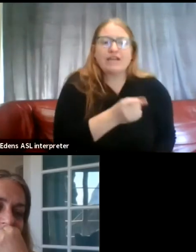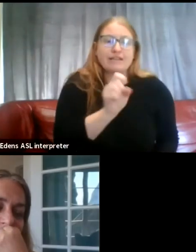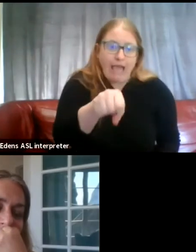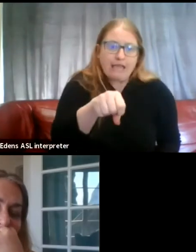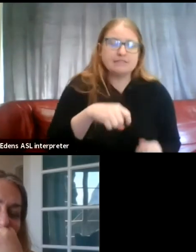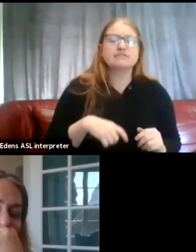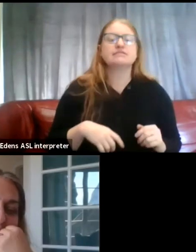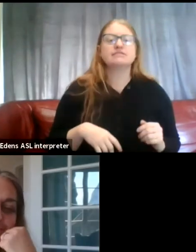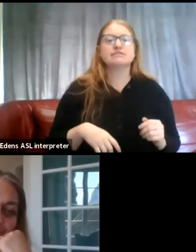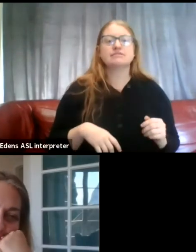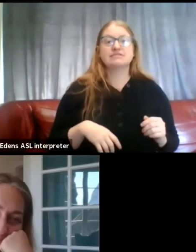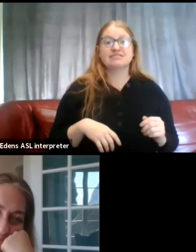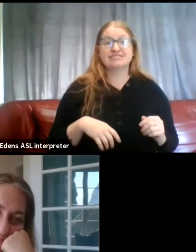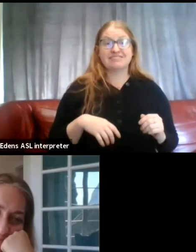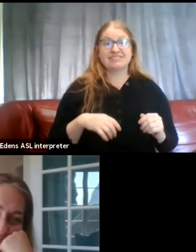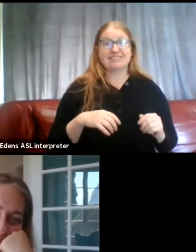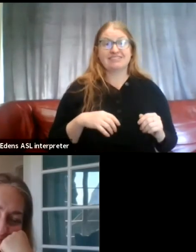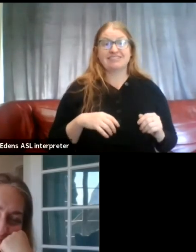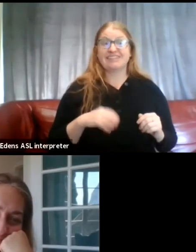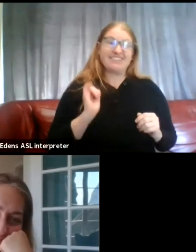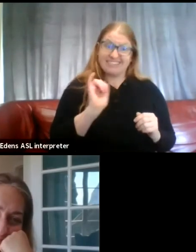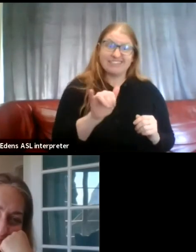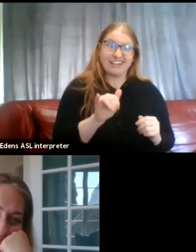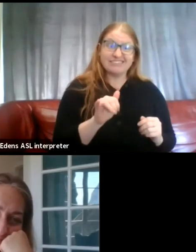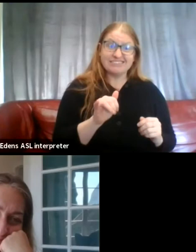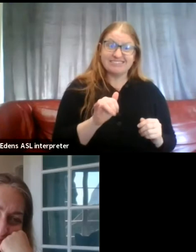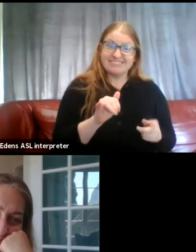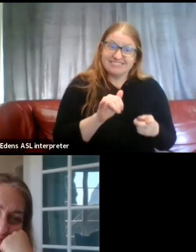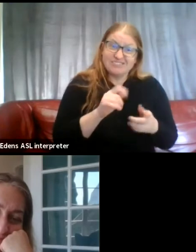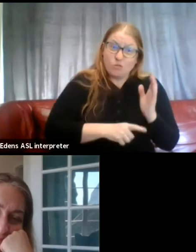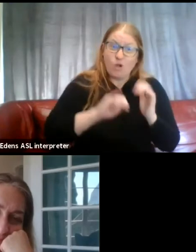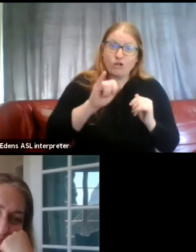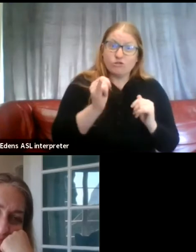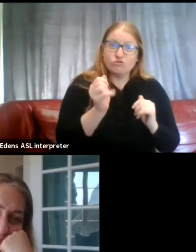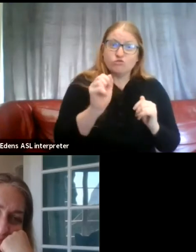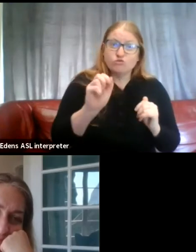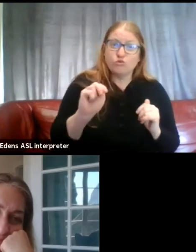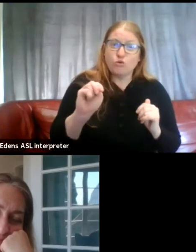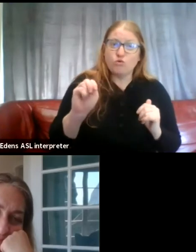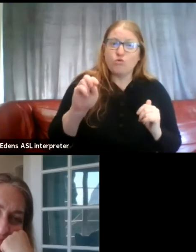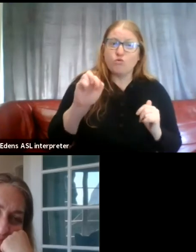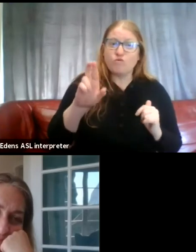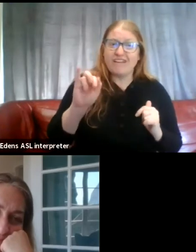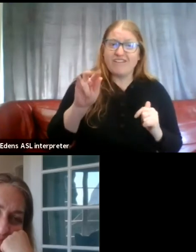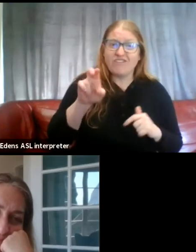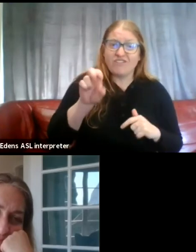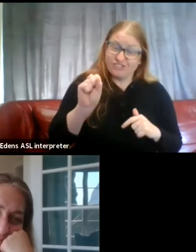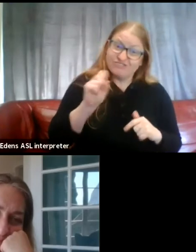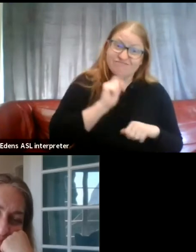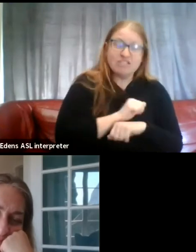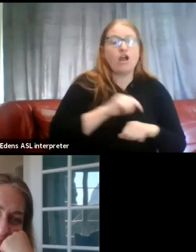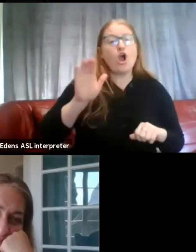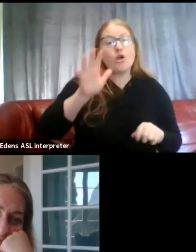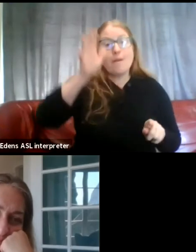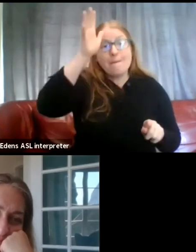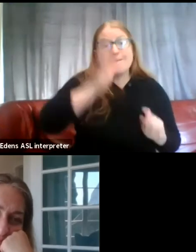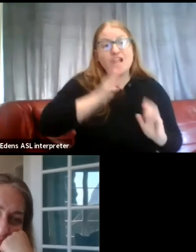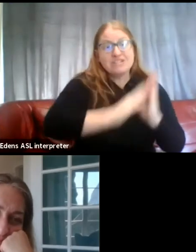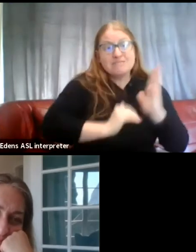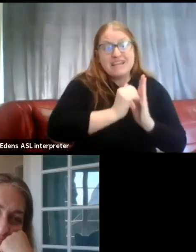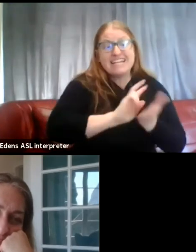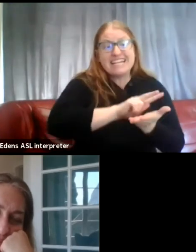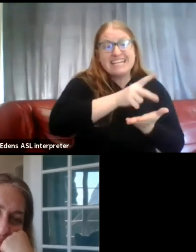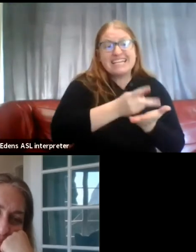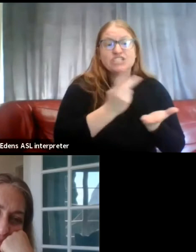like that thing, like that's what Joan Rivers was dealing with. Like Joan Rivers literally painted, her parents painted their kitchen pink so